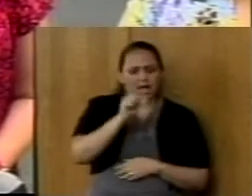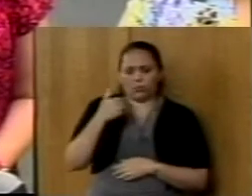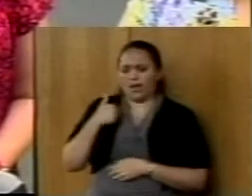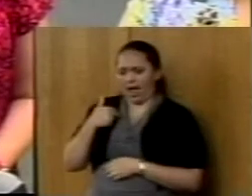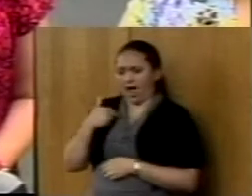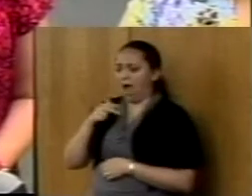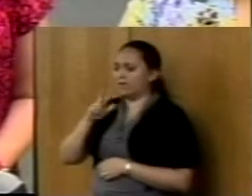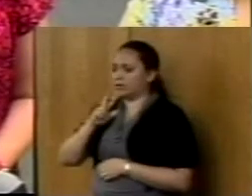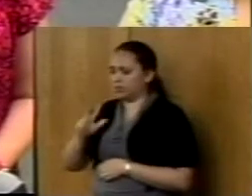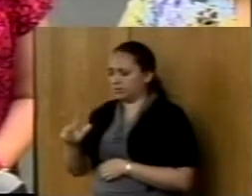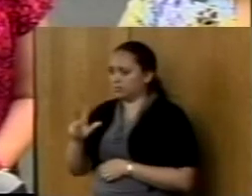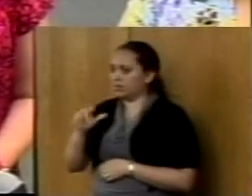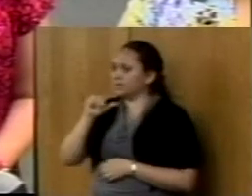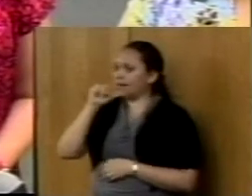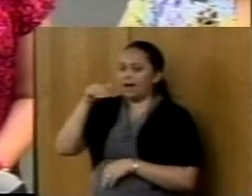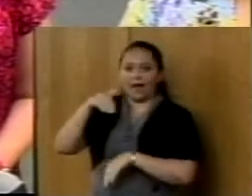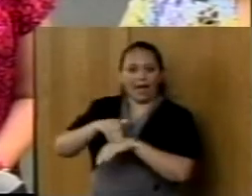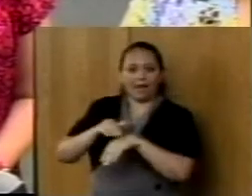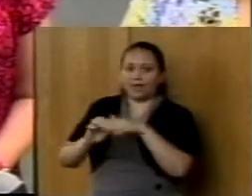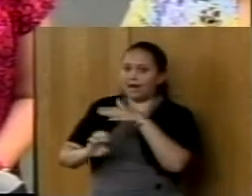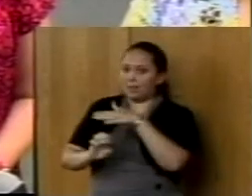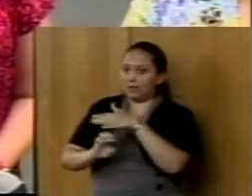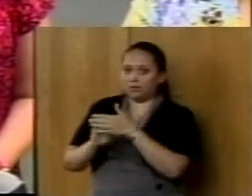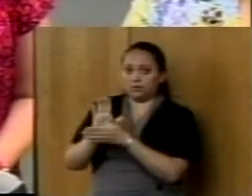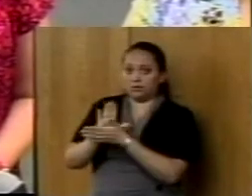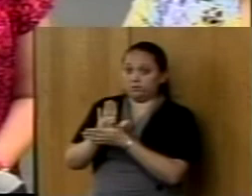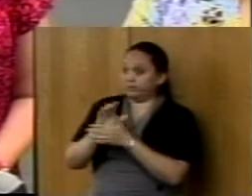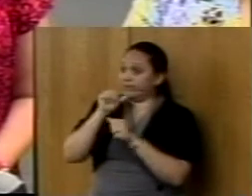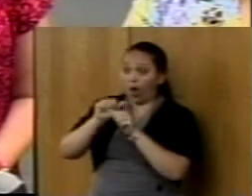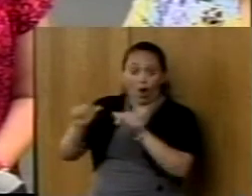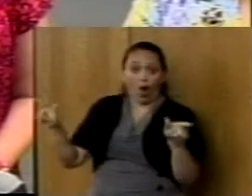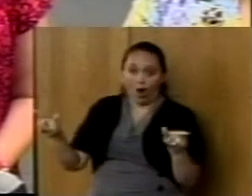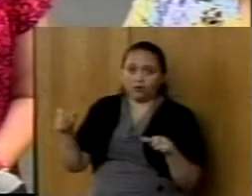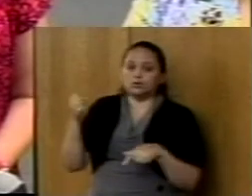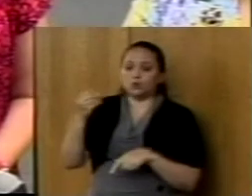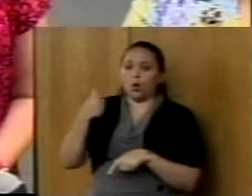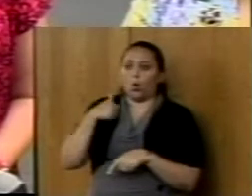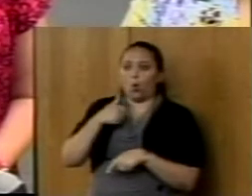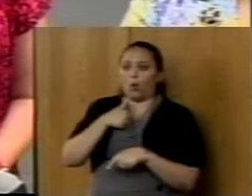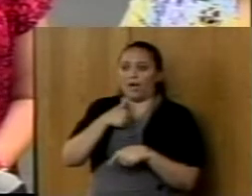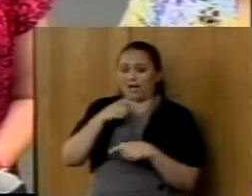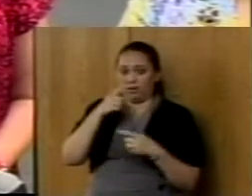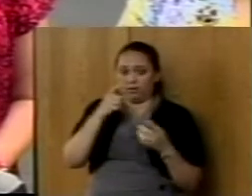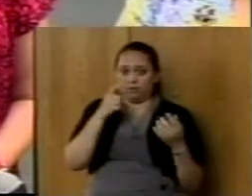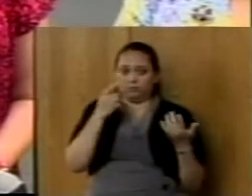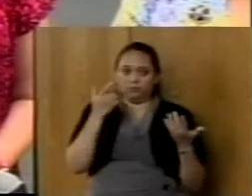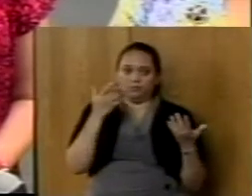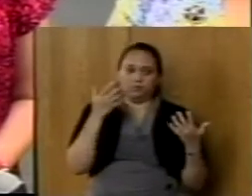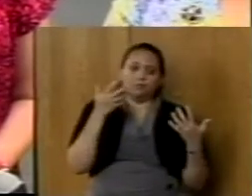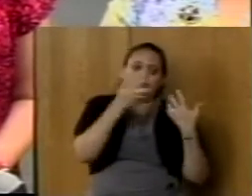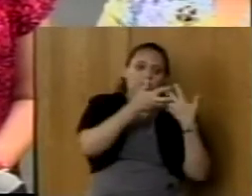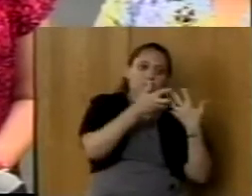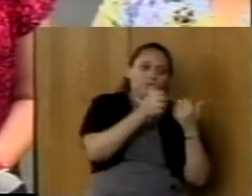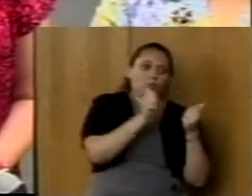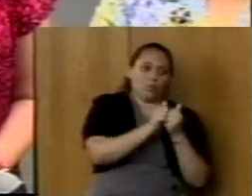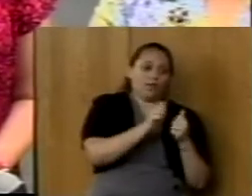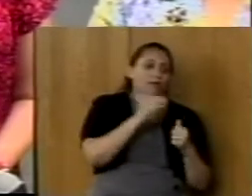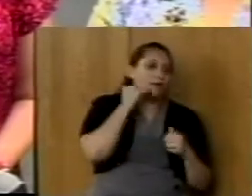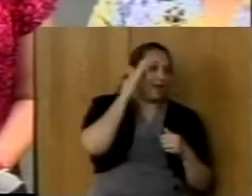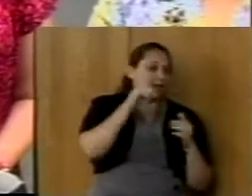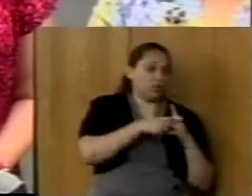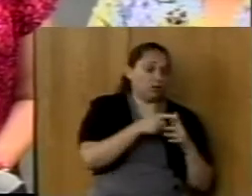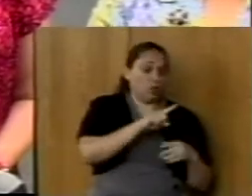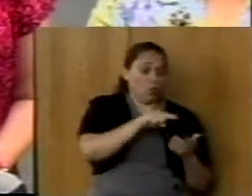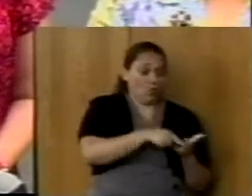not at all the elementary campuses. So we are reaching out and partnering with the Head Start. So once they go into our regular school